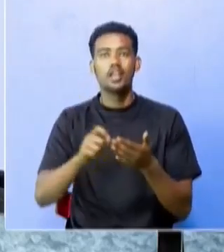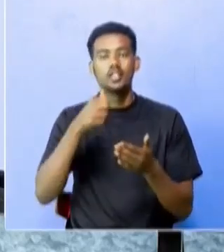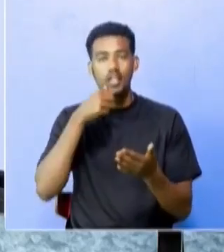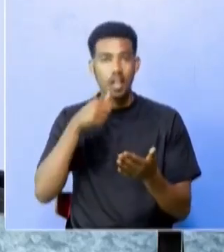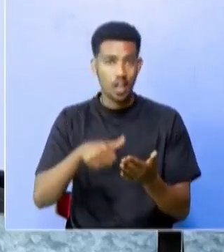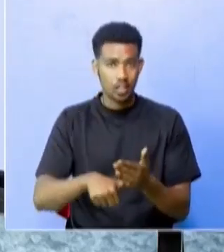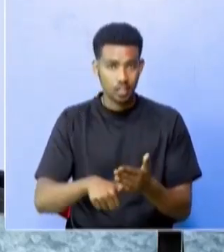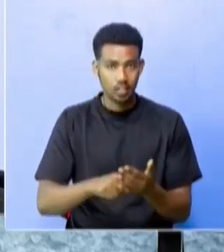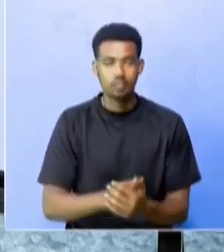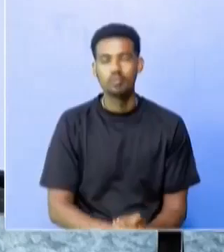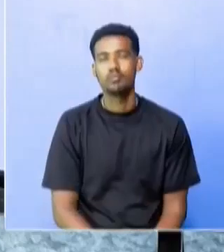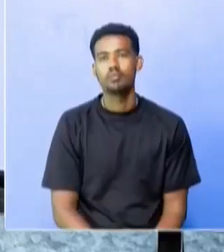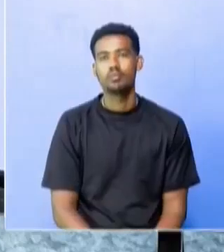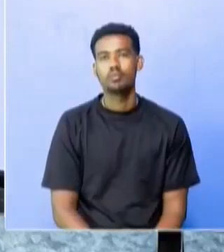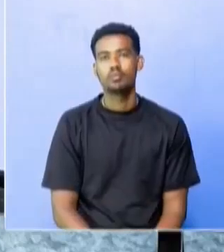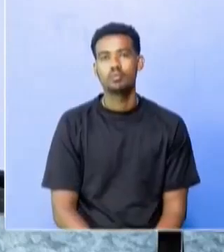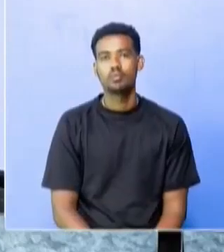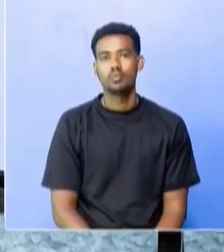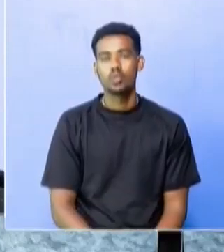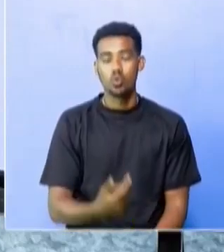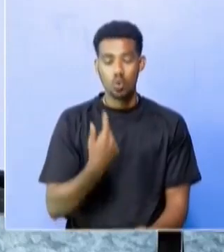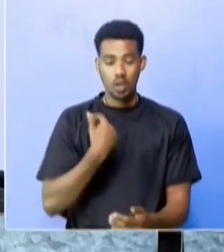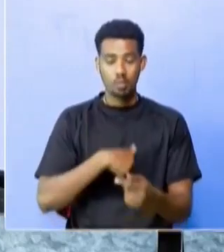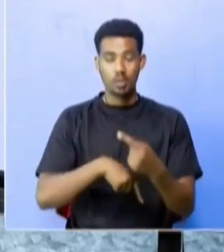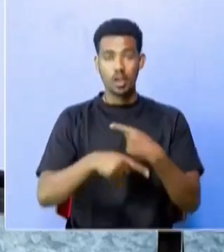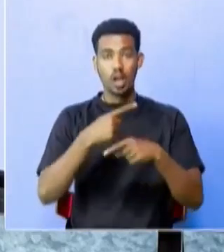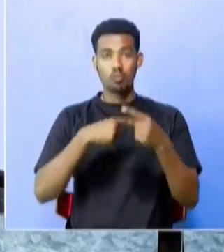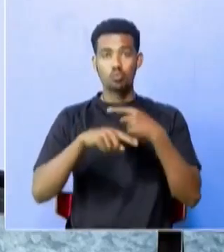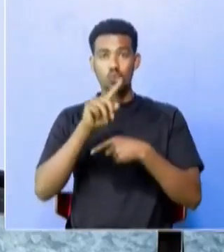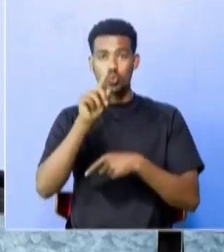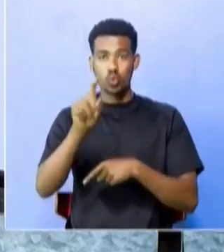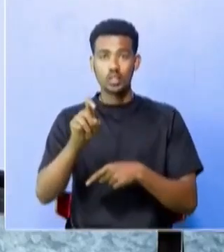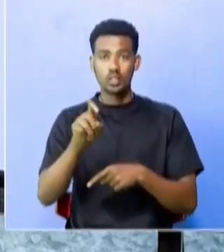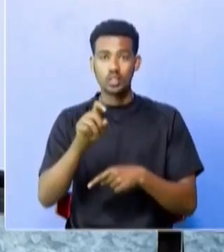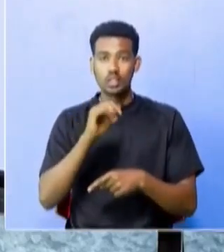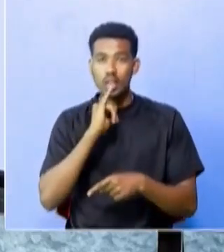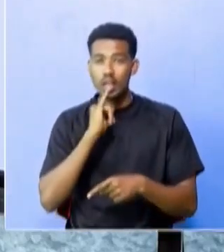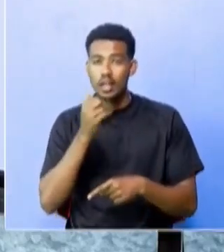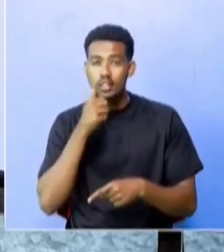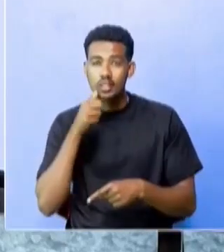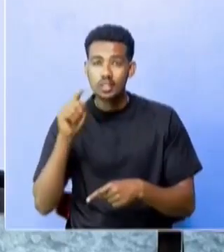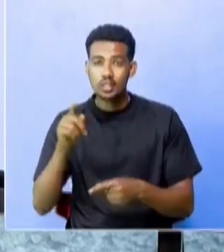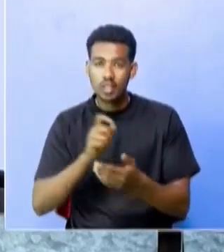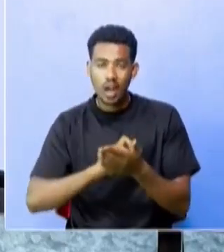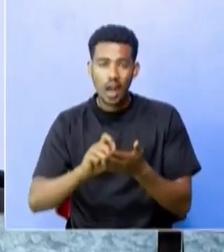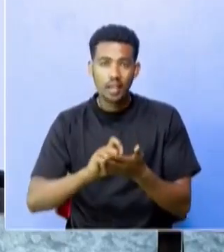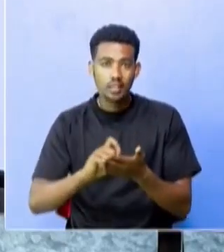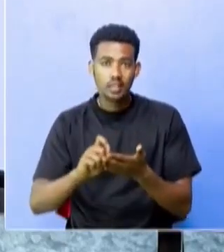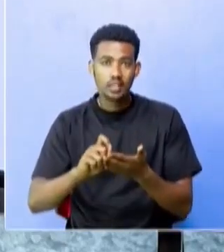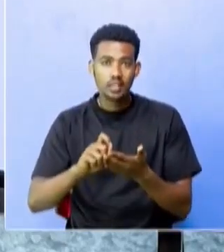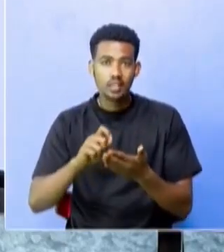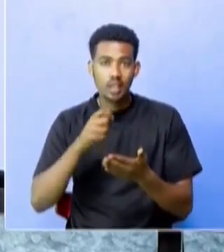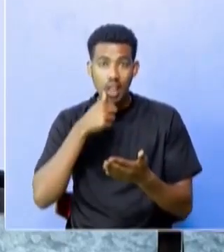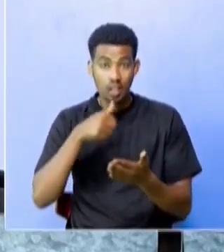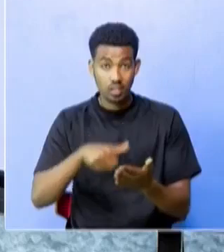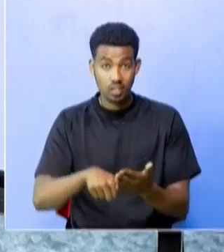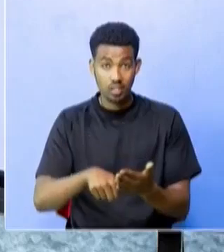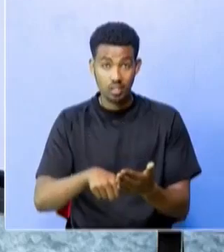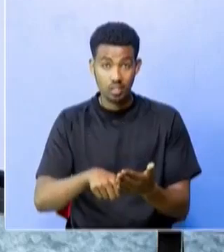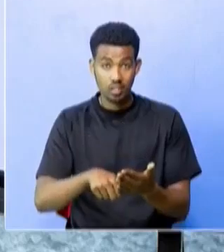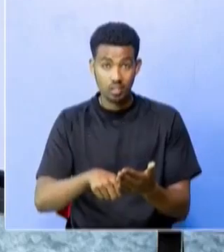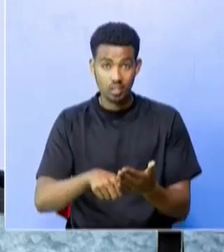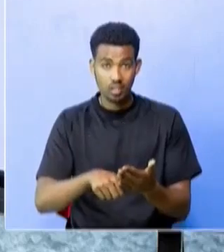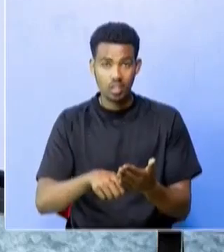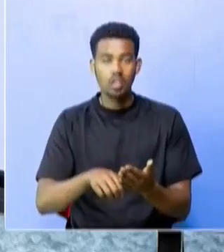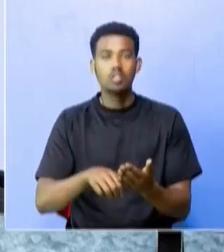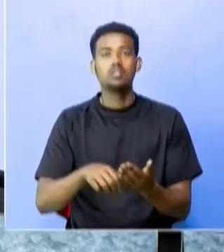is writing a letter. So when we come to question, is she writing a letter? And to